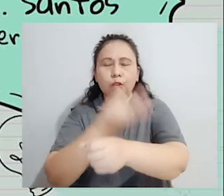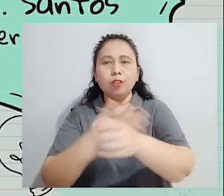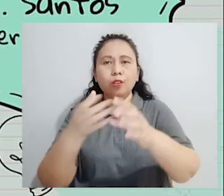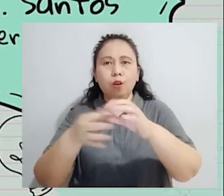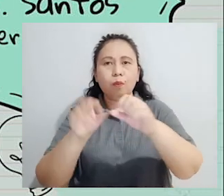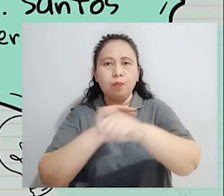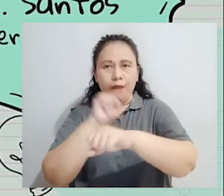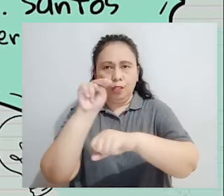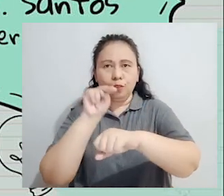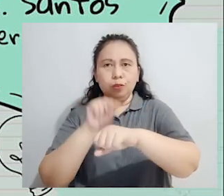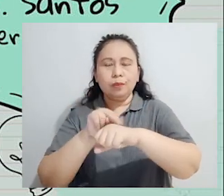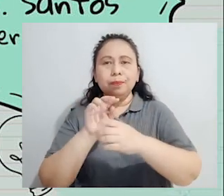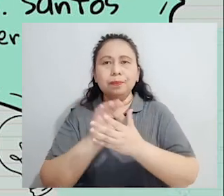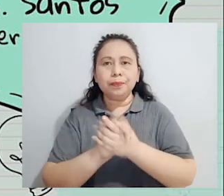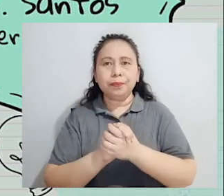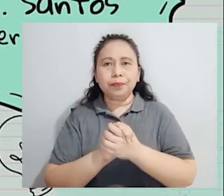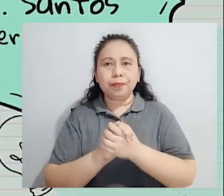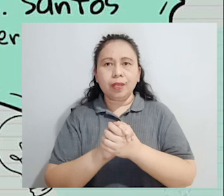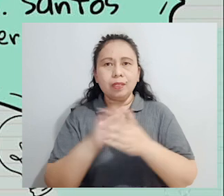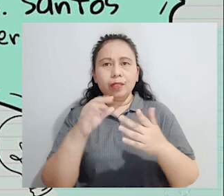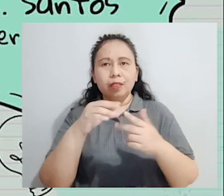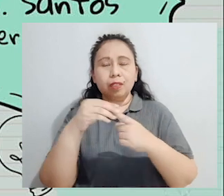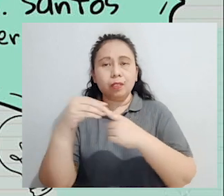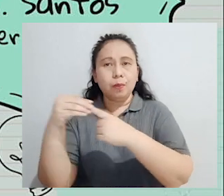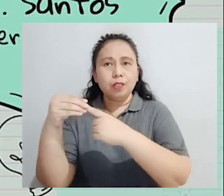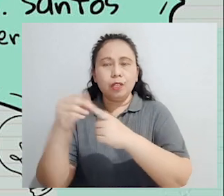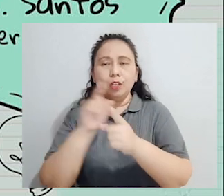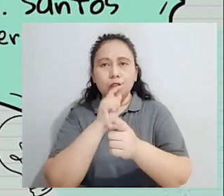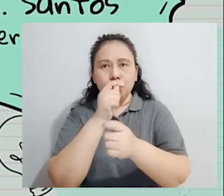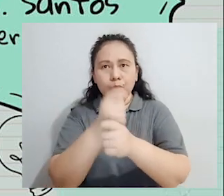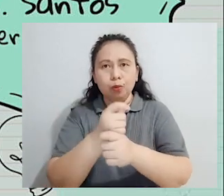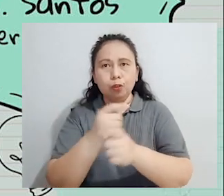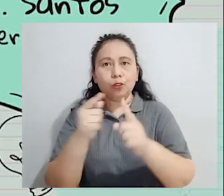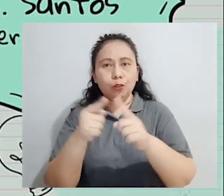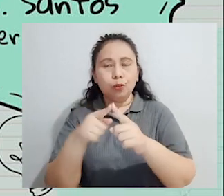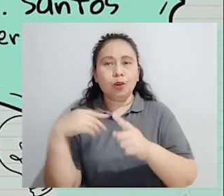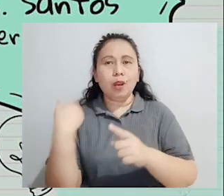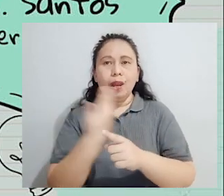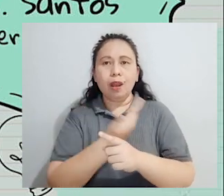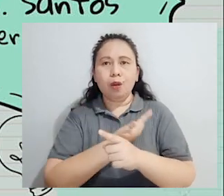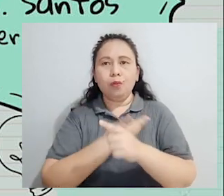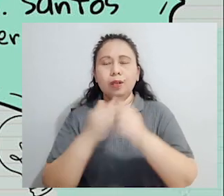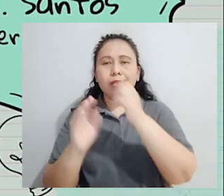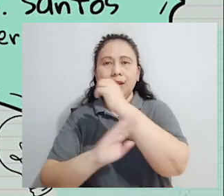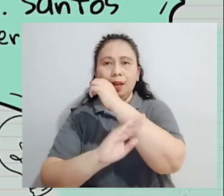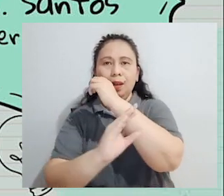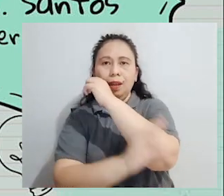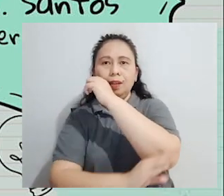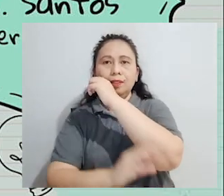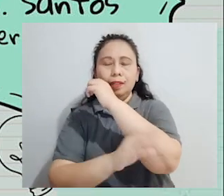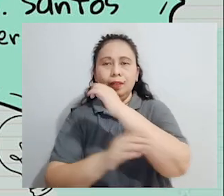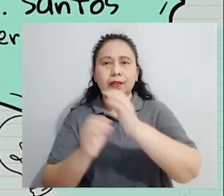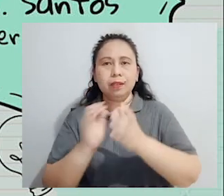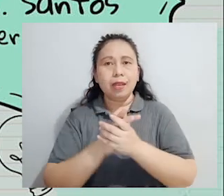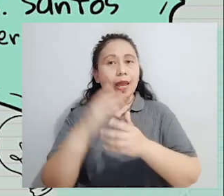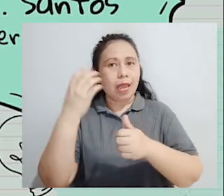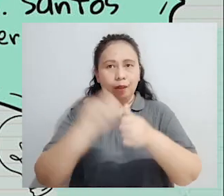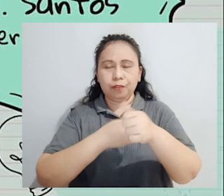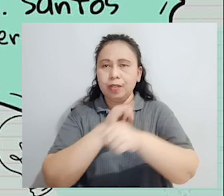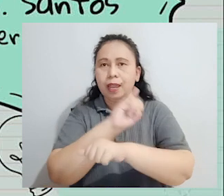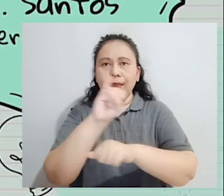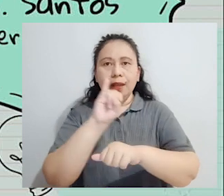firsthand. This is especially true when it comes to our country. Every